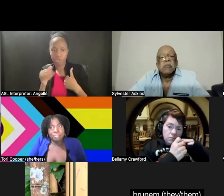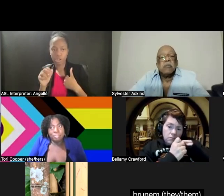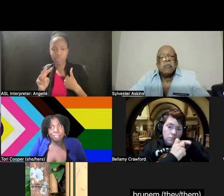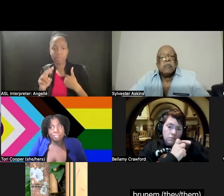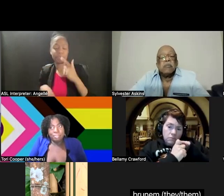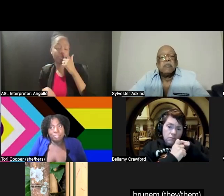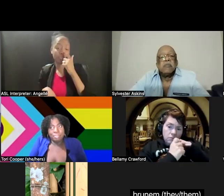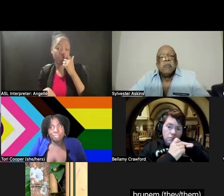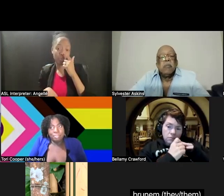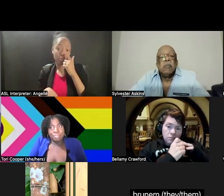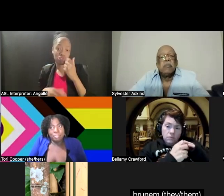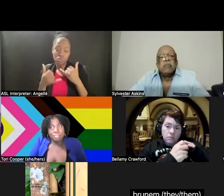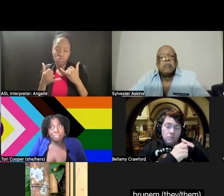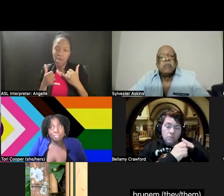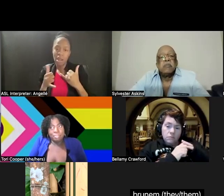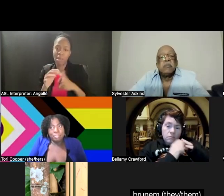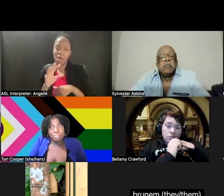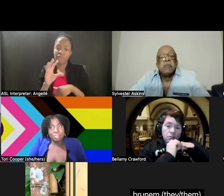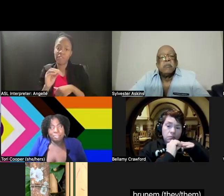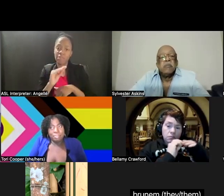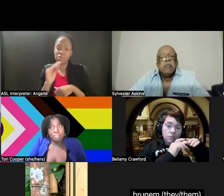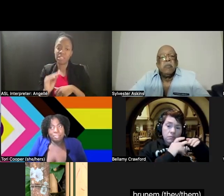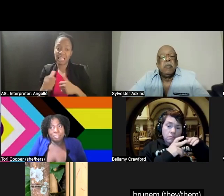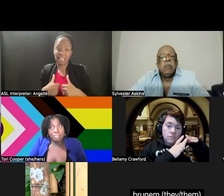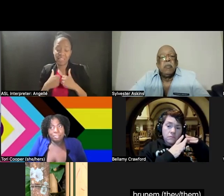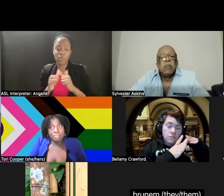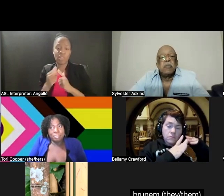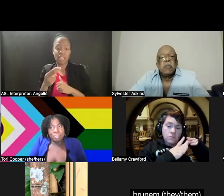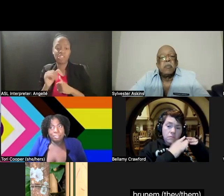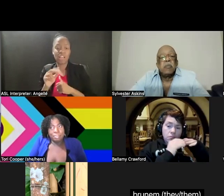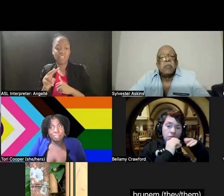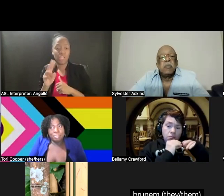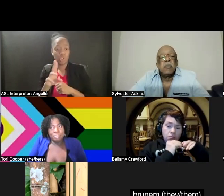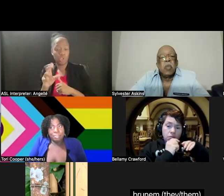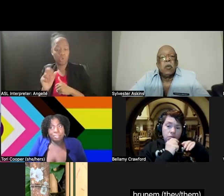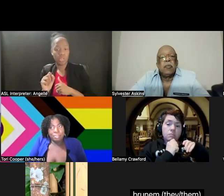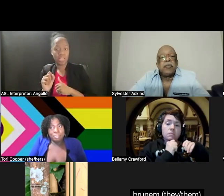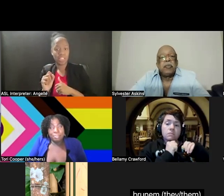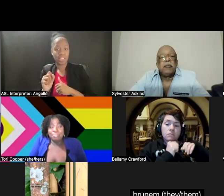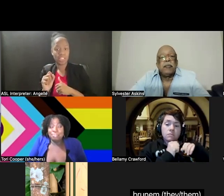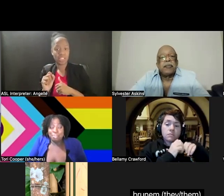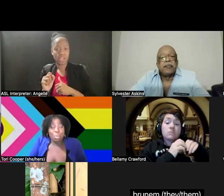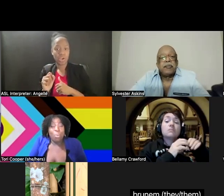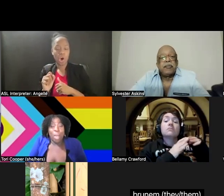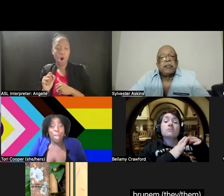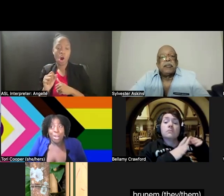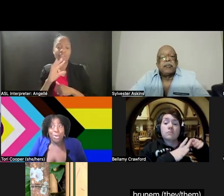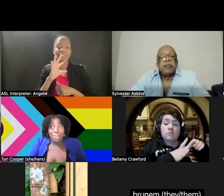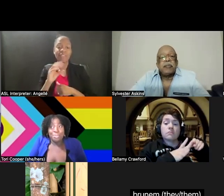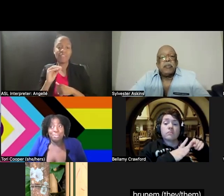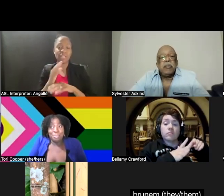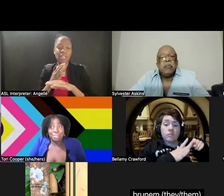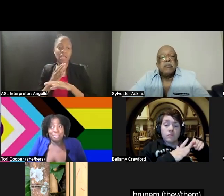now, about 50% of people living with HIV in the United States are age 50 and older. And